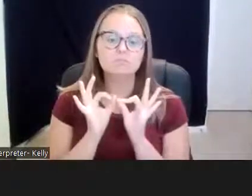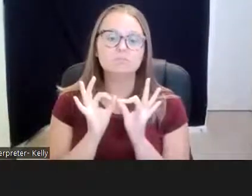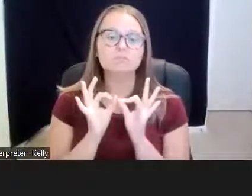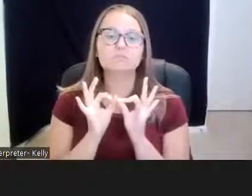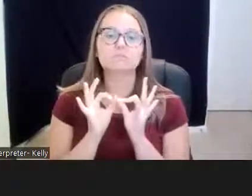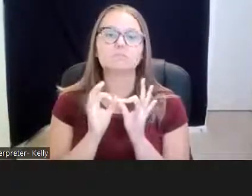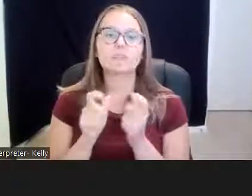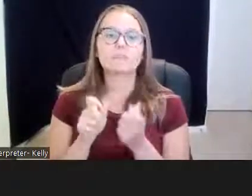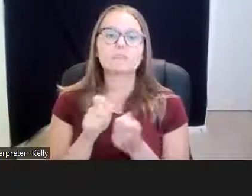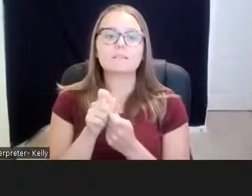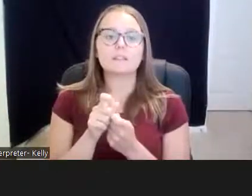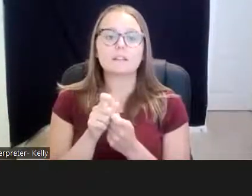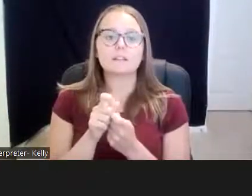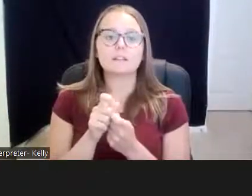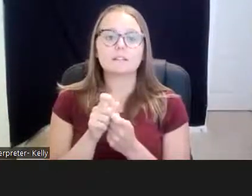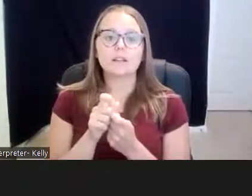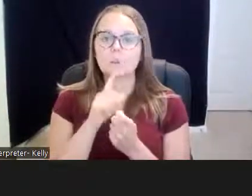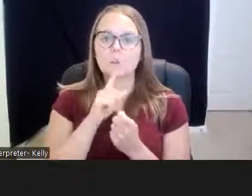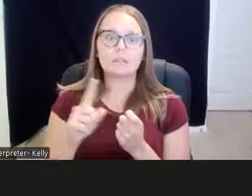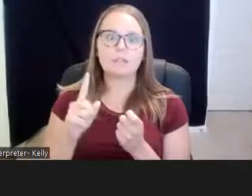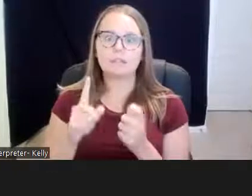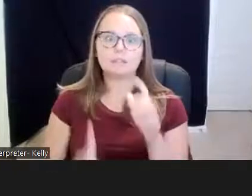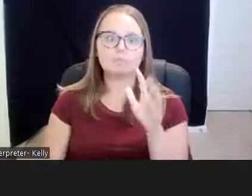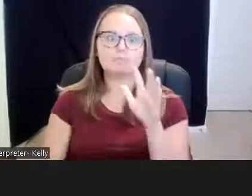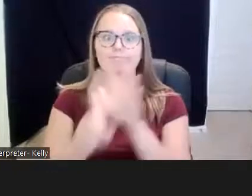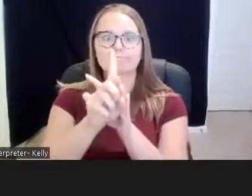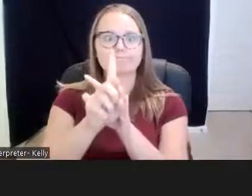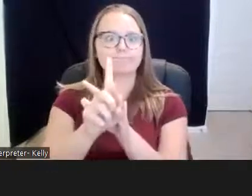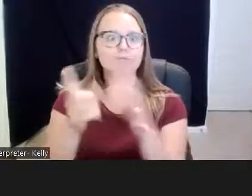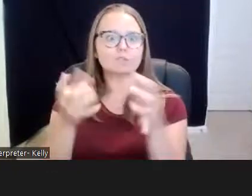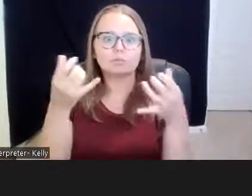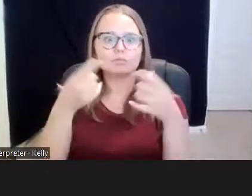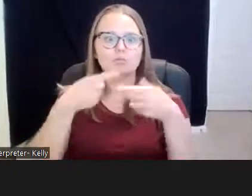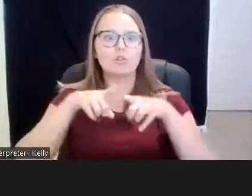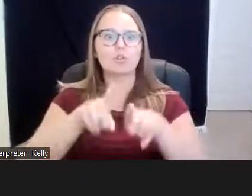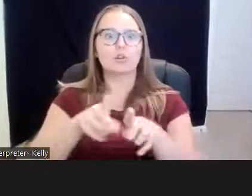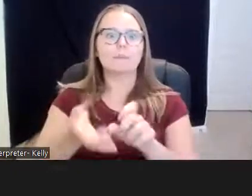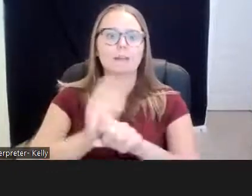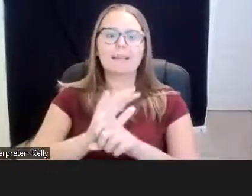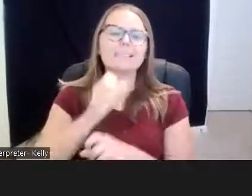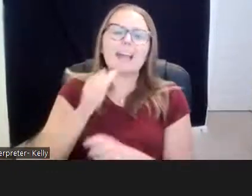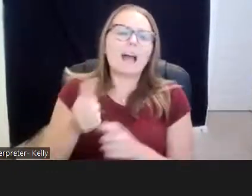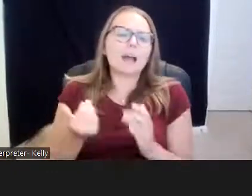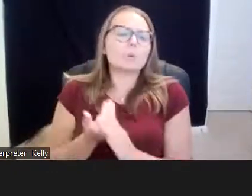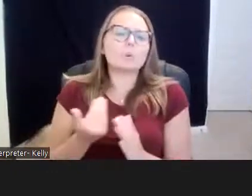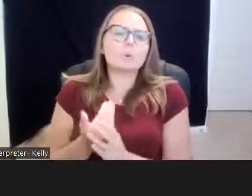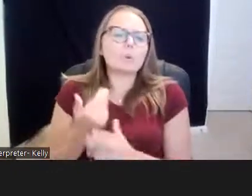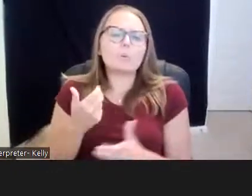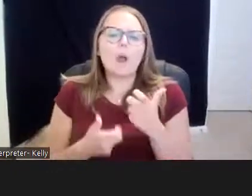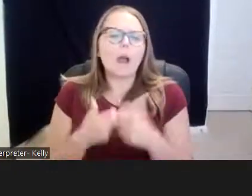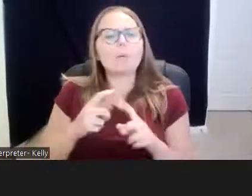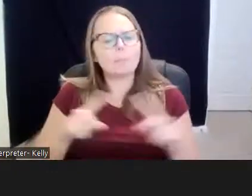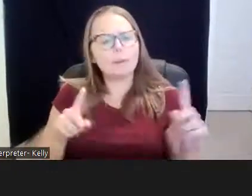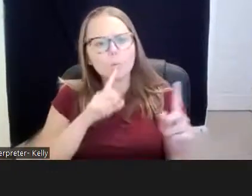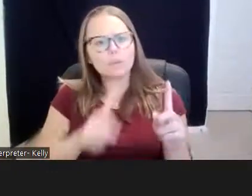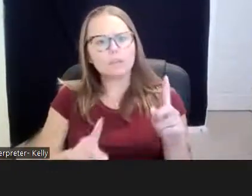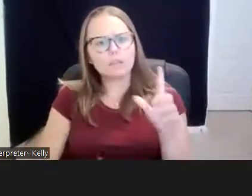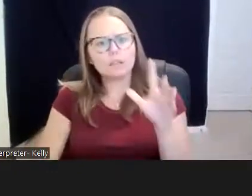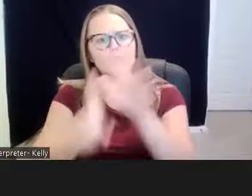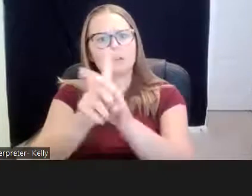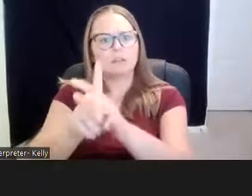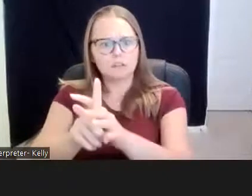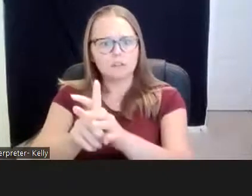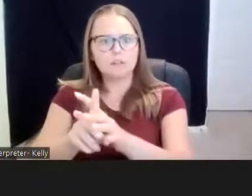particularly that came to light during the pandemic, although it was not a new issue whatsoever, is the role of